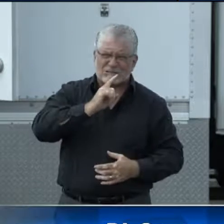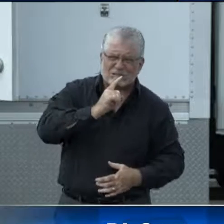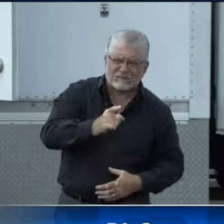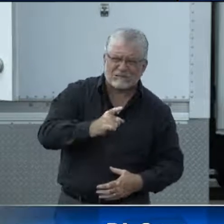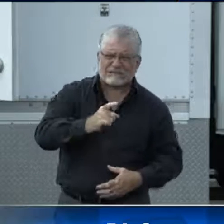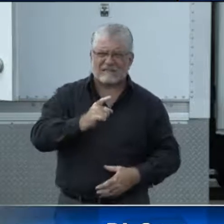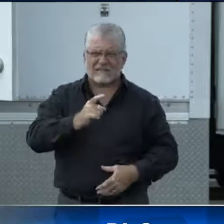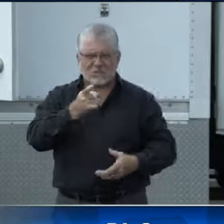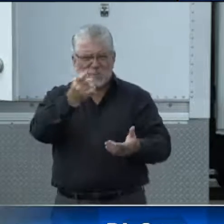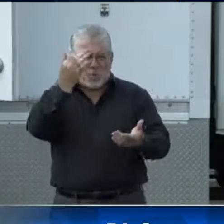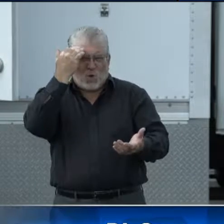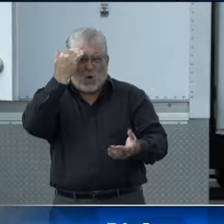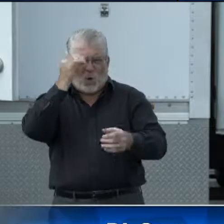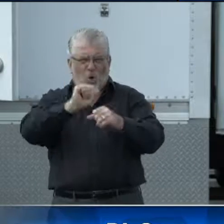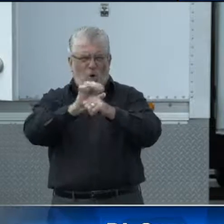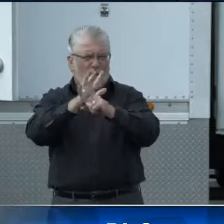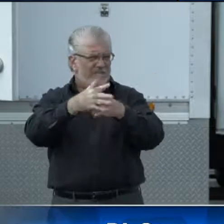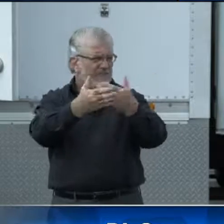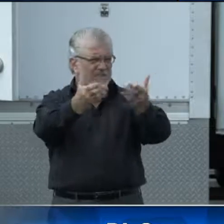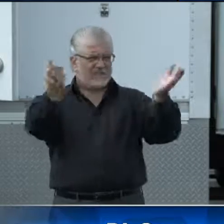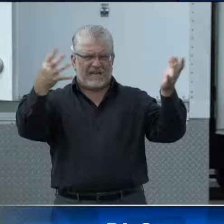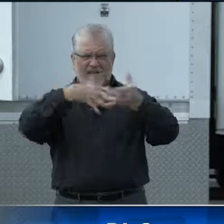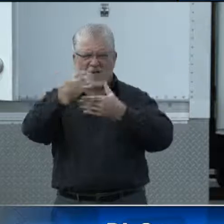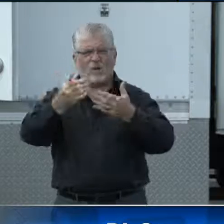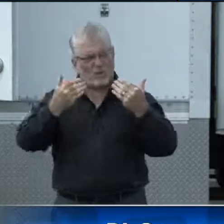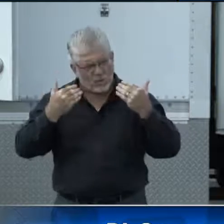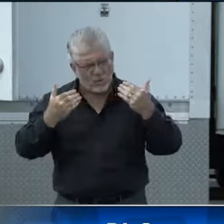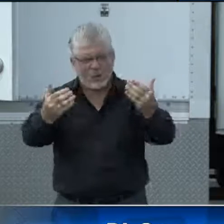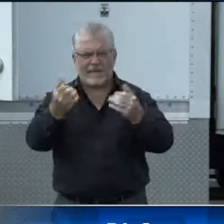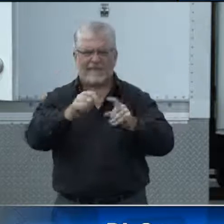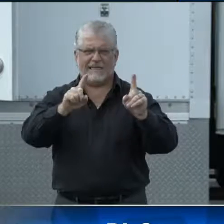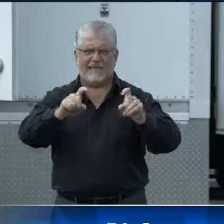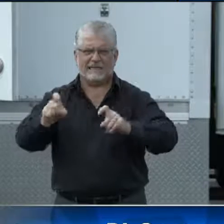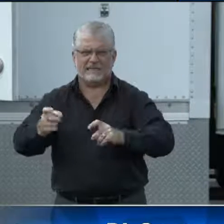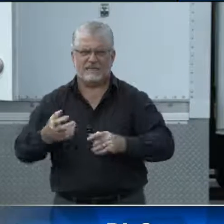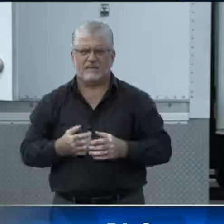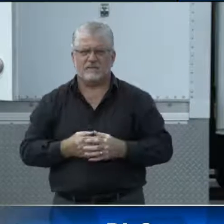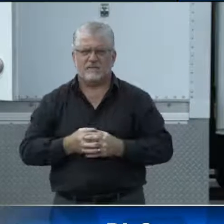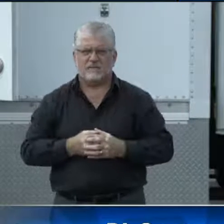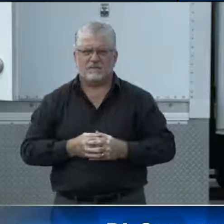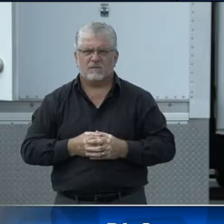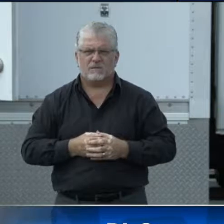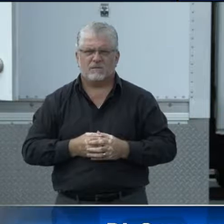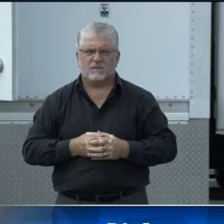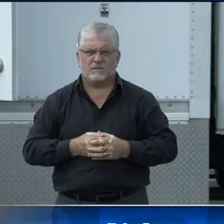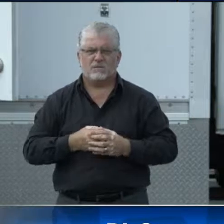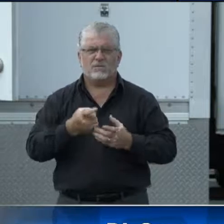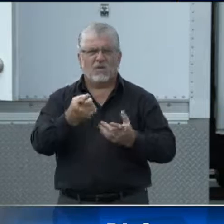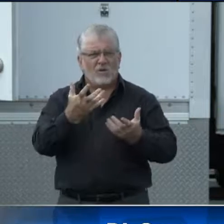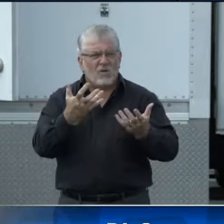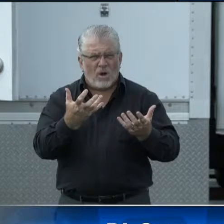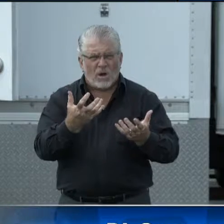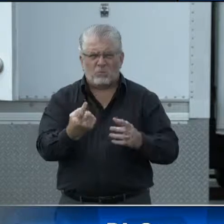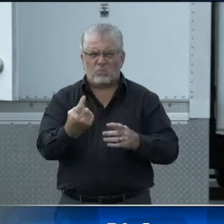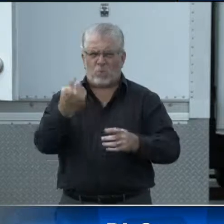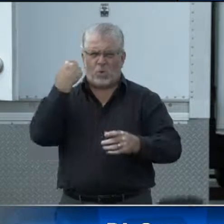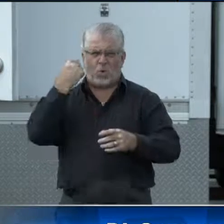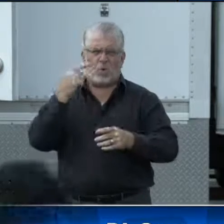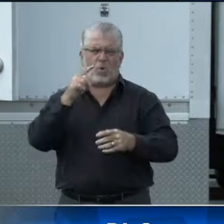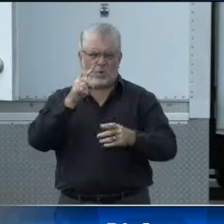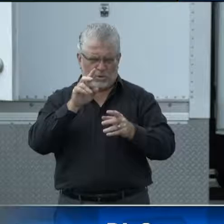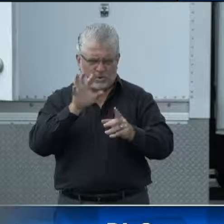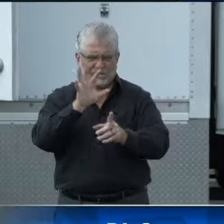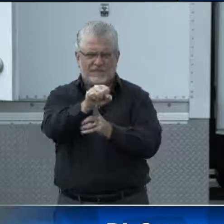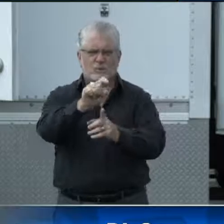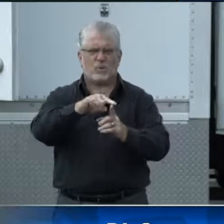of the most accessible ways to do this is to visit a KATE tour stop. A list of